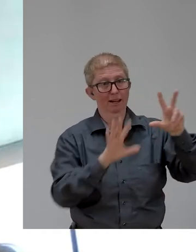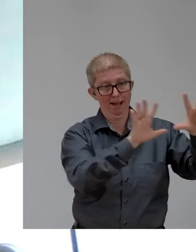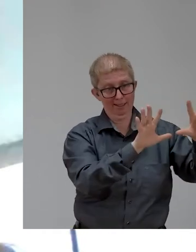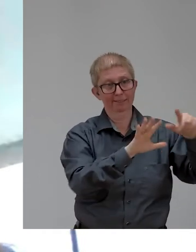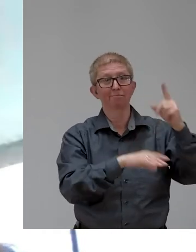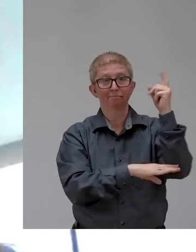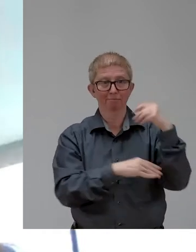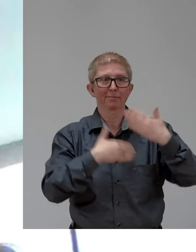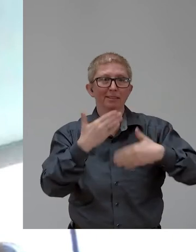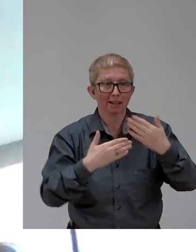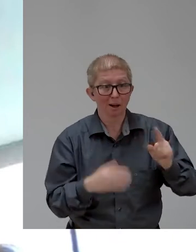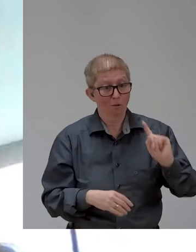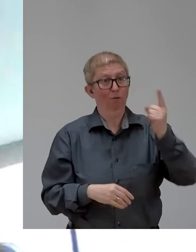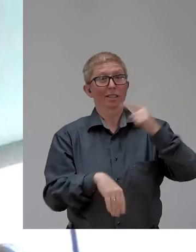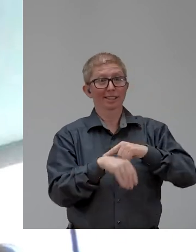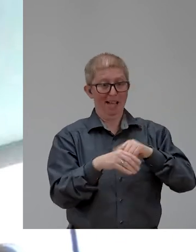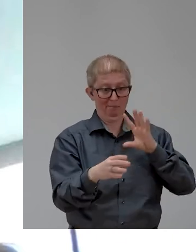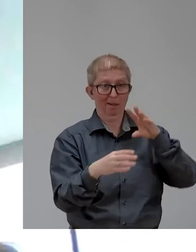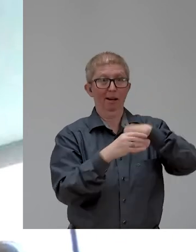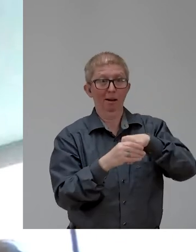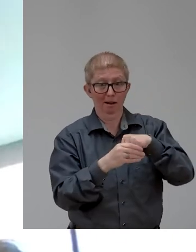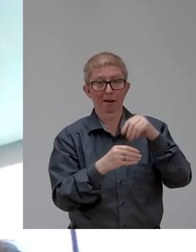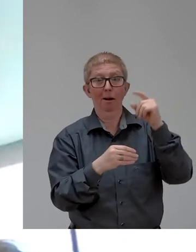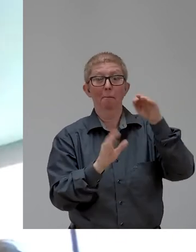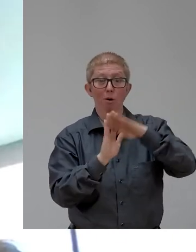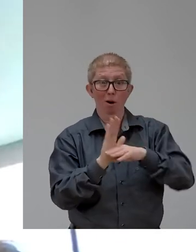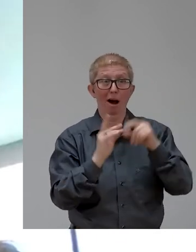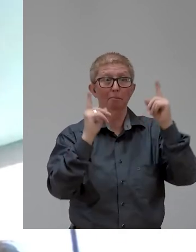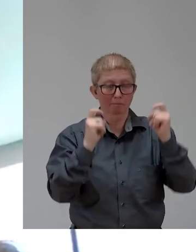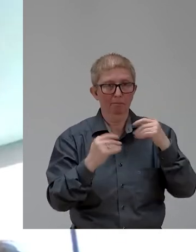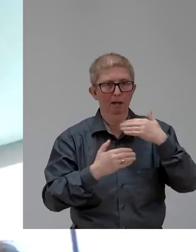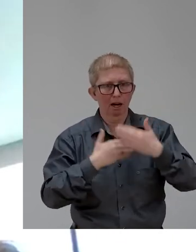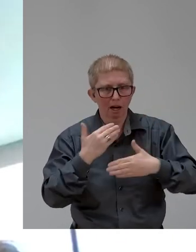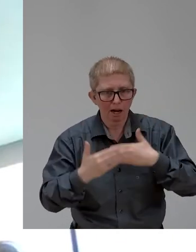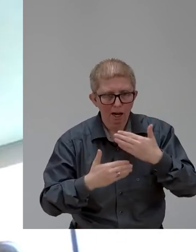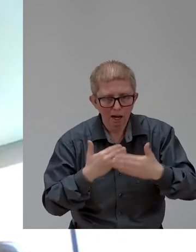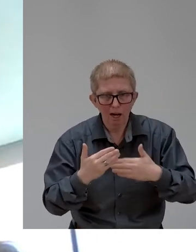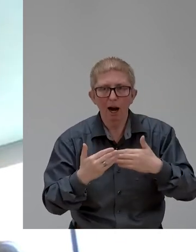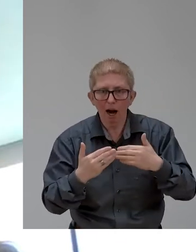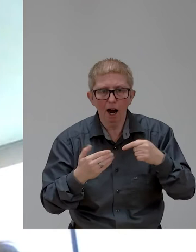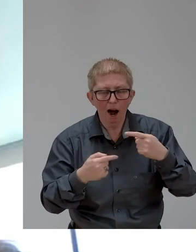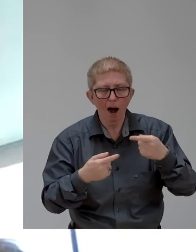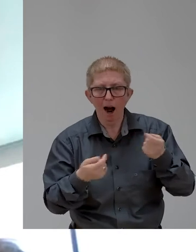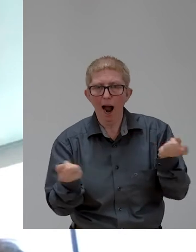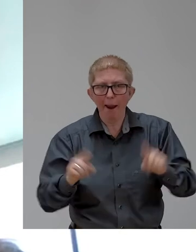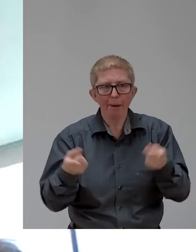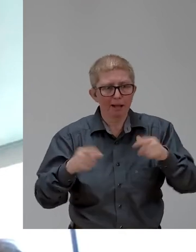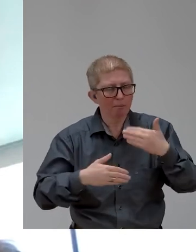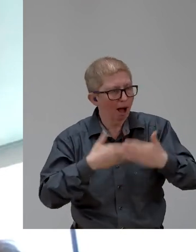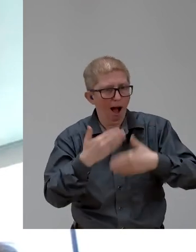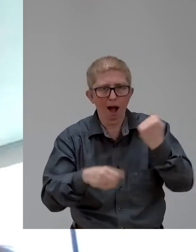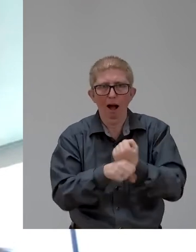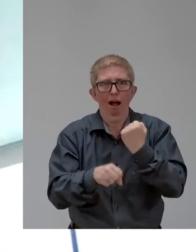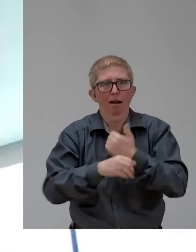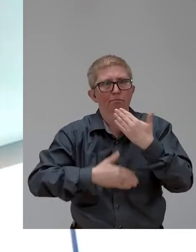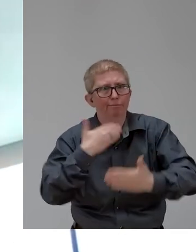since we have seen the program. There are several reasons to it from a funder side. Actually,